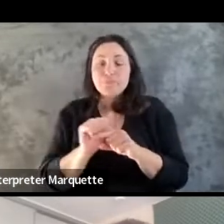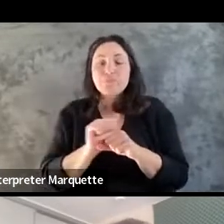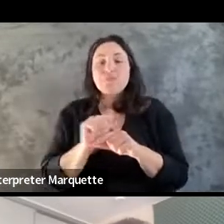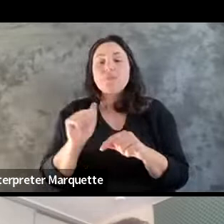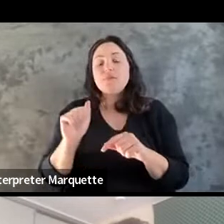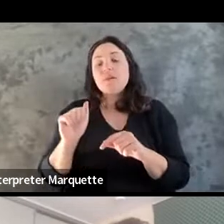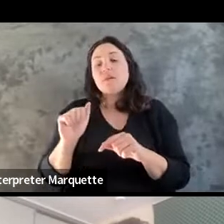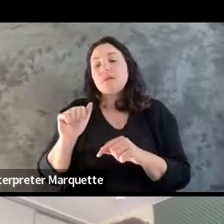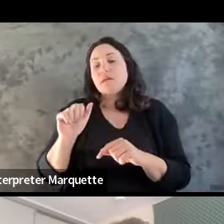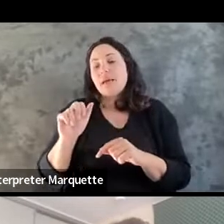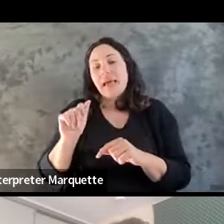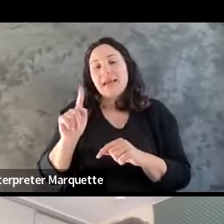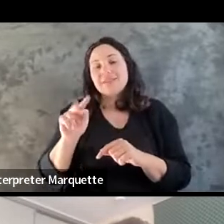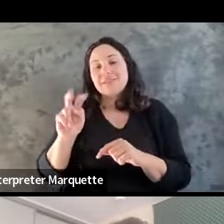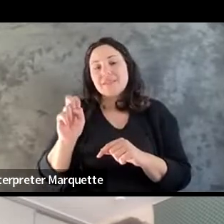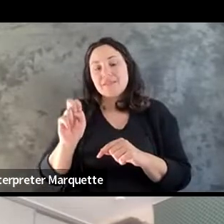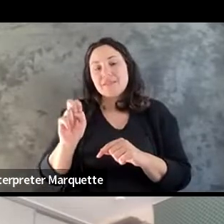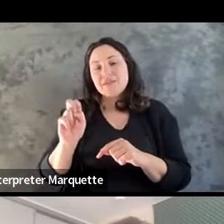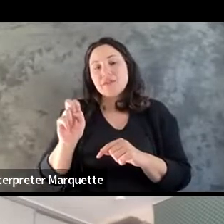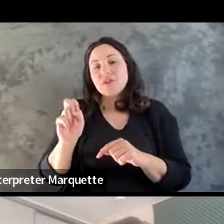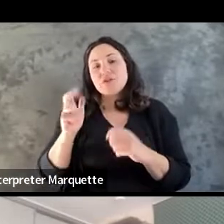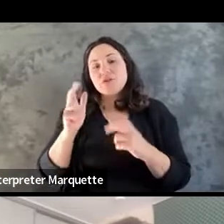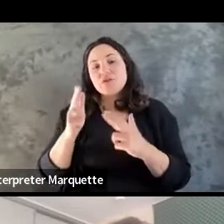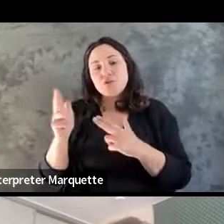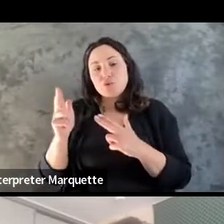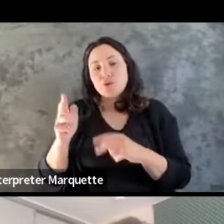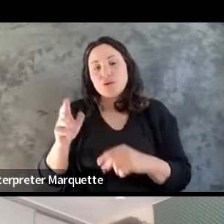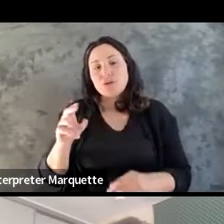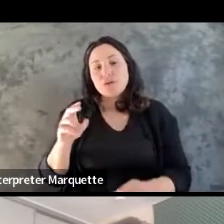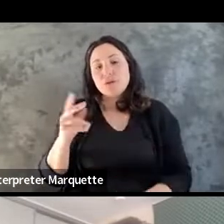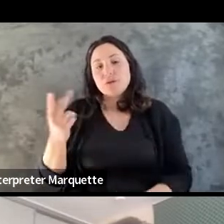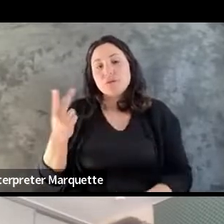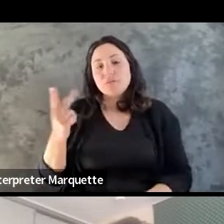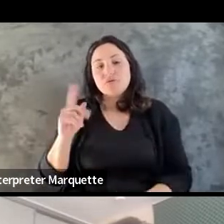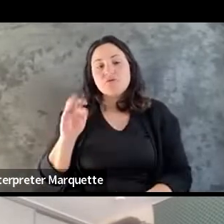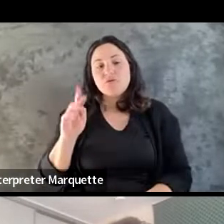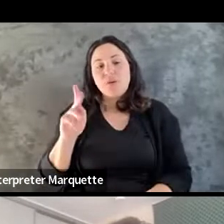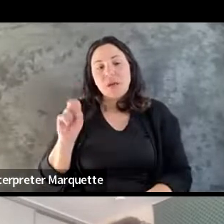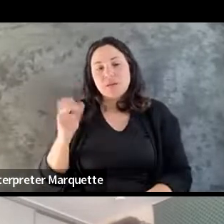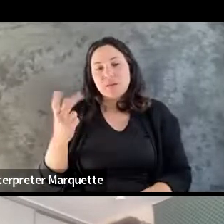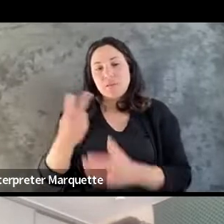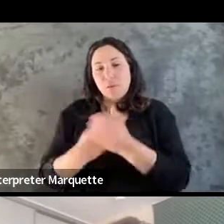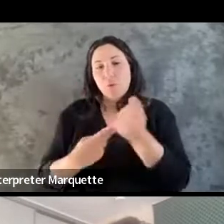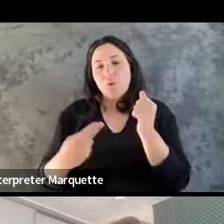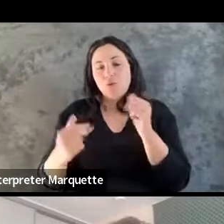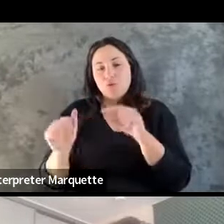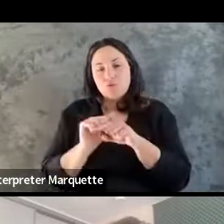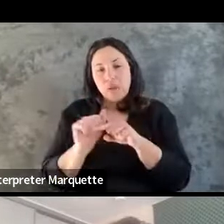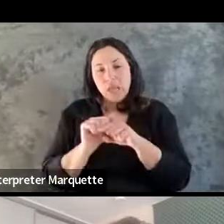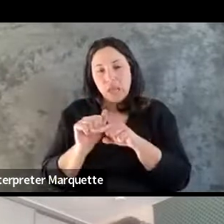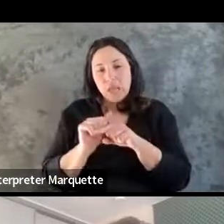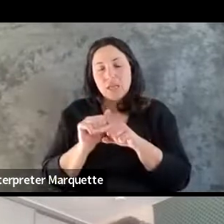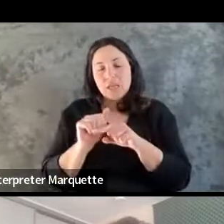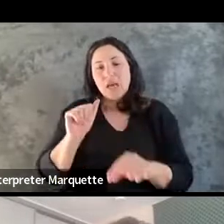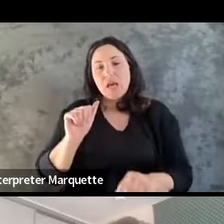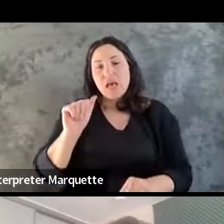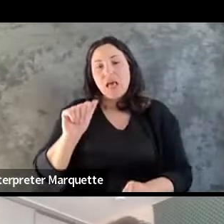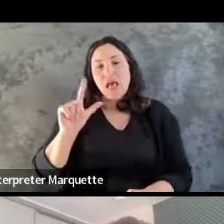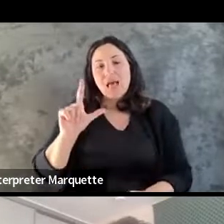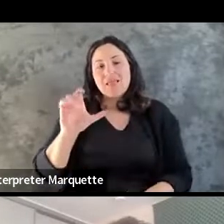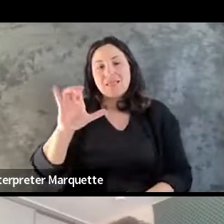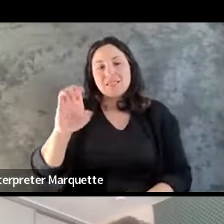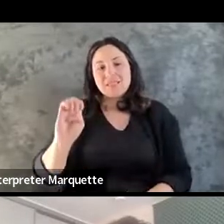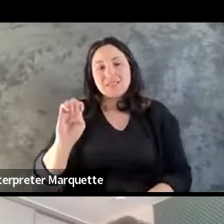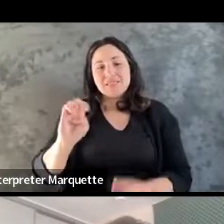shooter mitigation strategies. Mr. Trackus and I are both trained ALICE facilitators. ALICE is